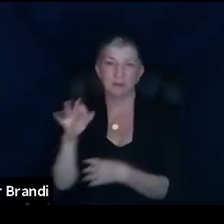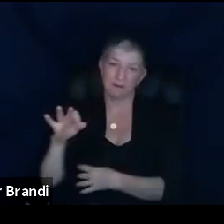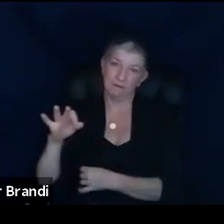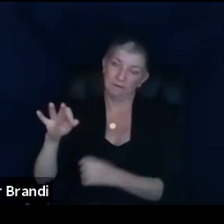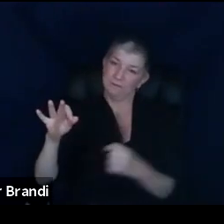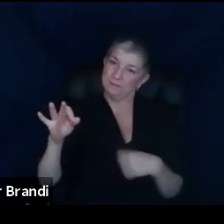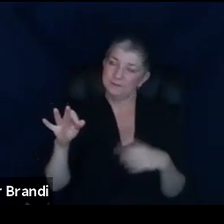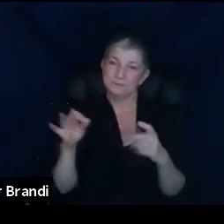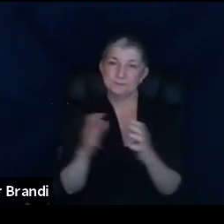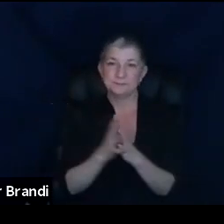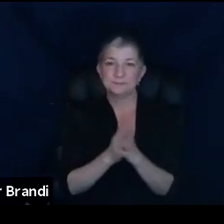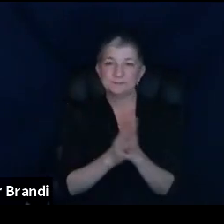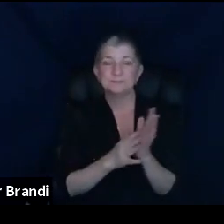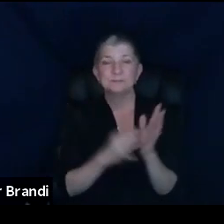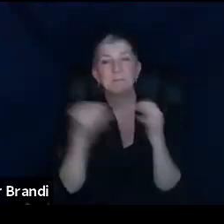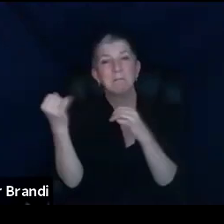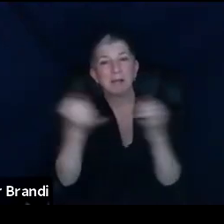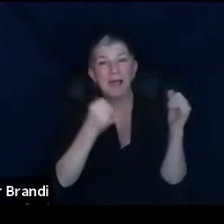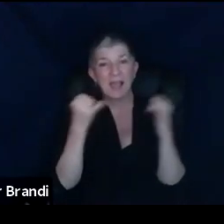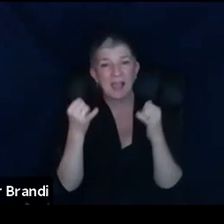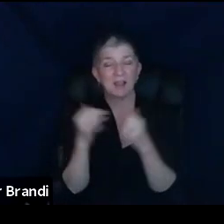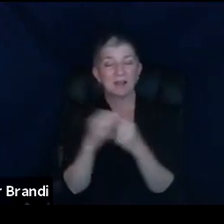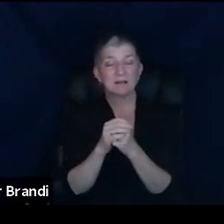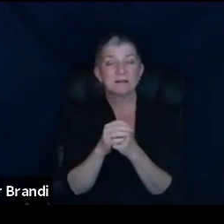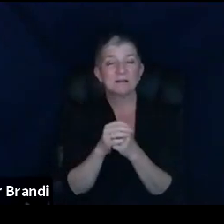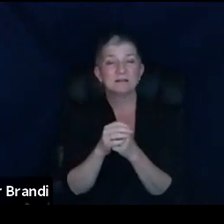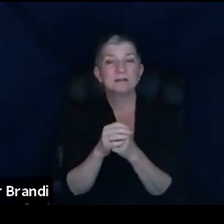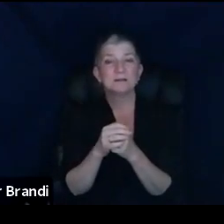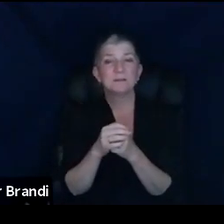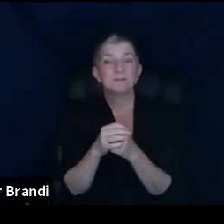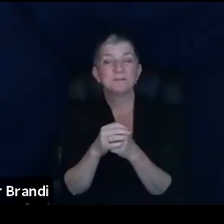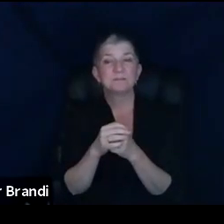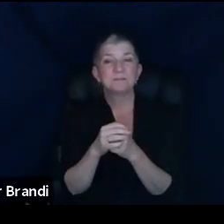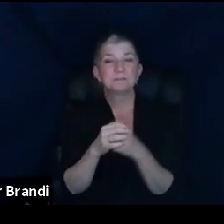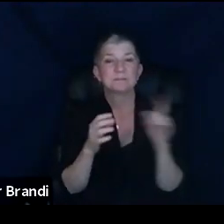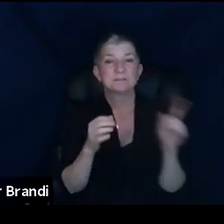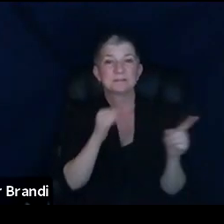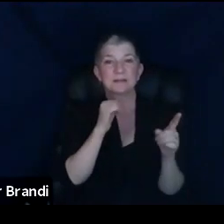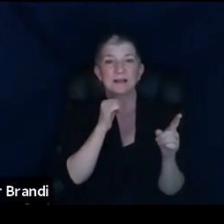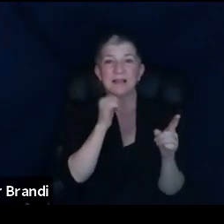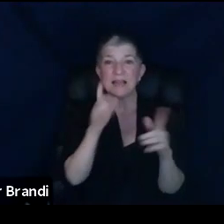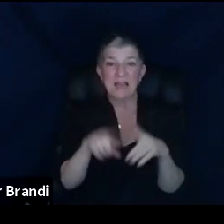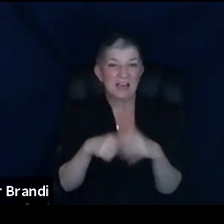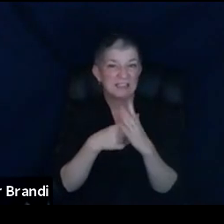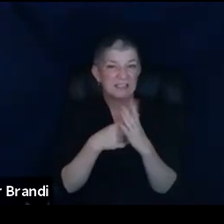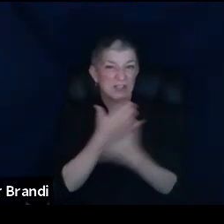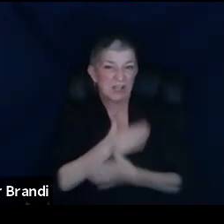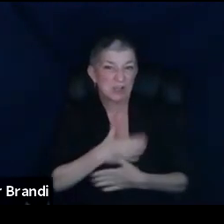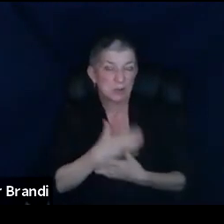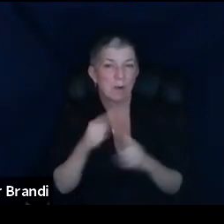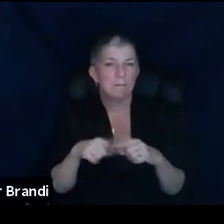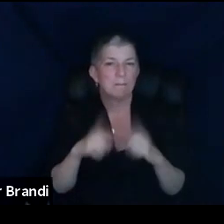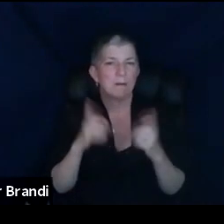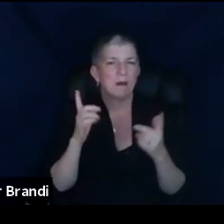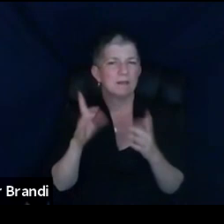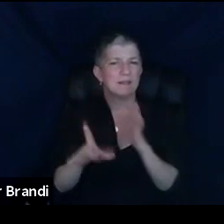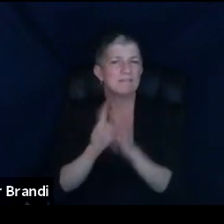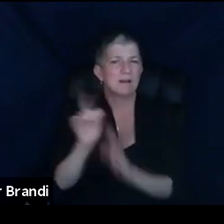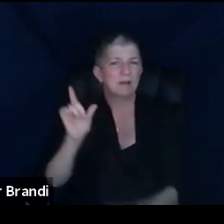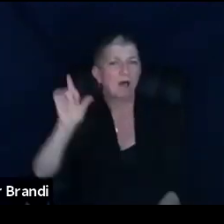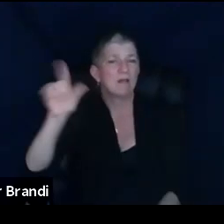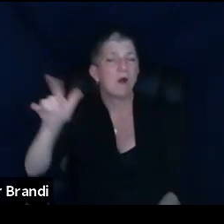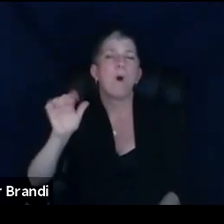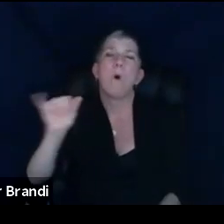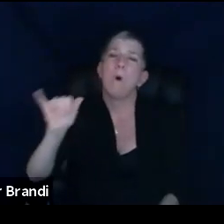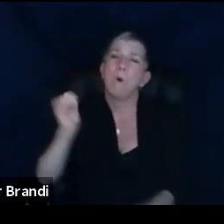play that they found out they didn't initially enjoy, but they found out later makes sense in a